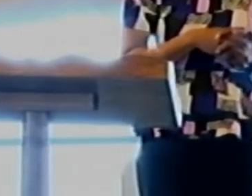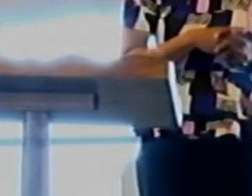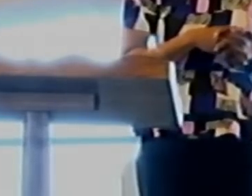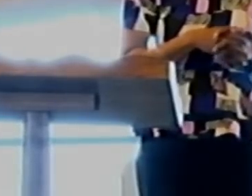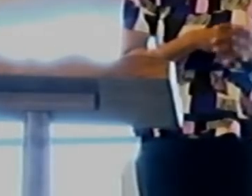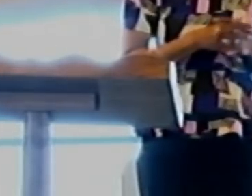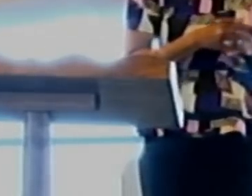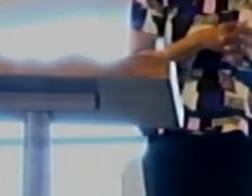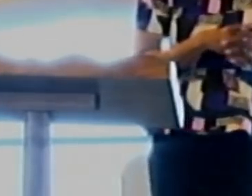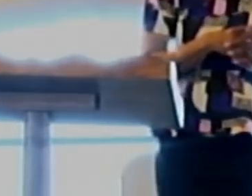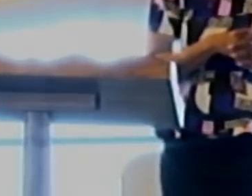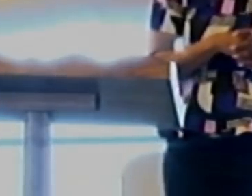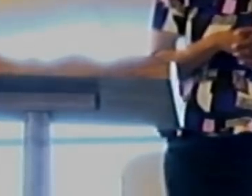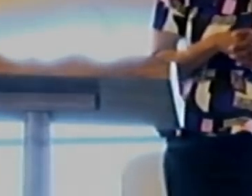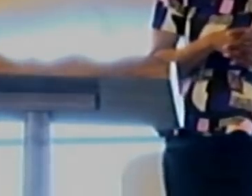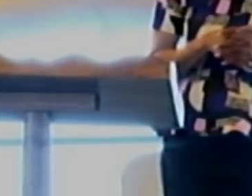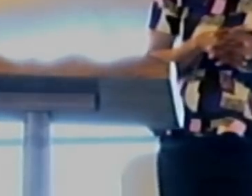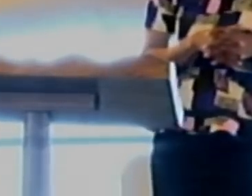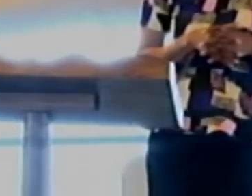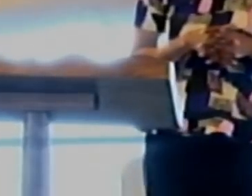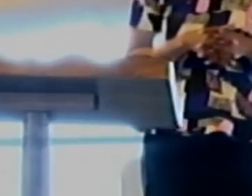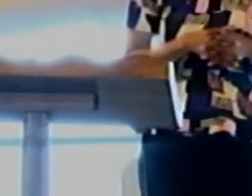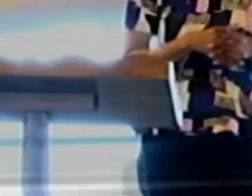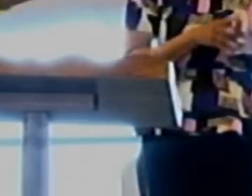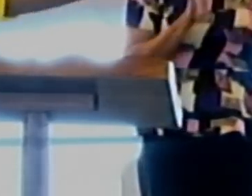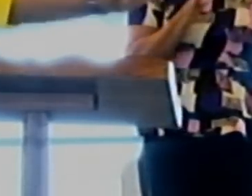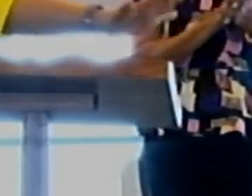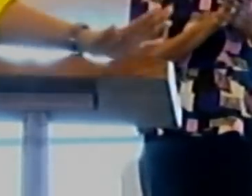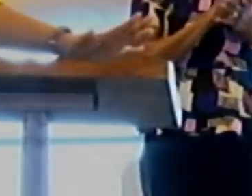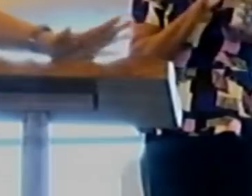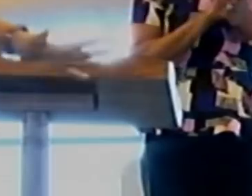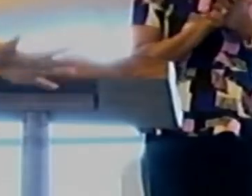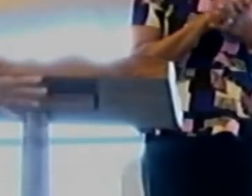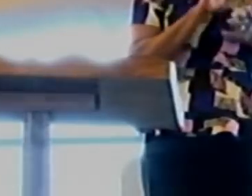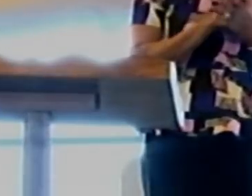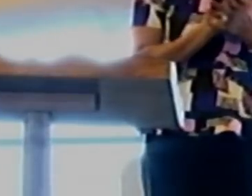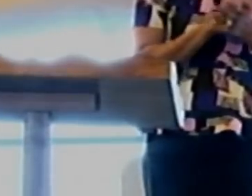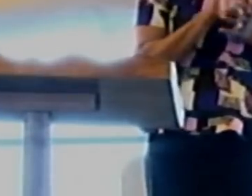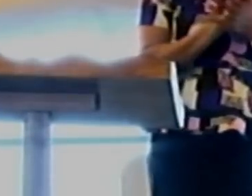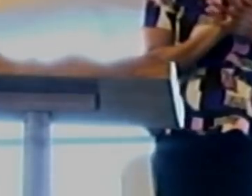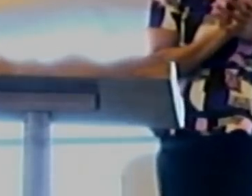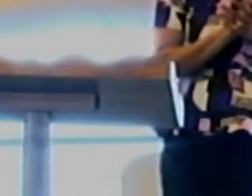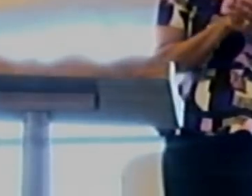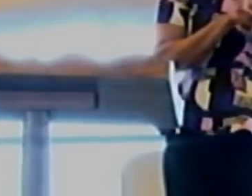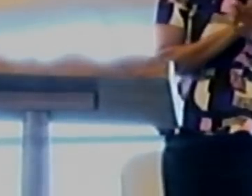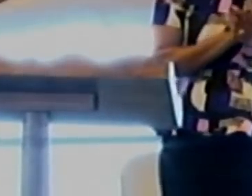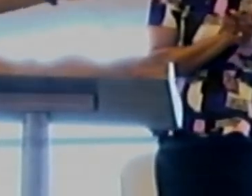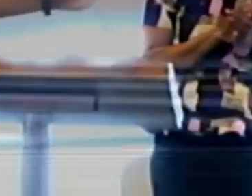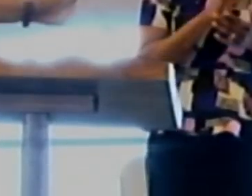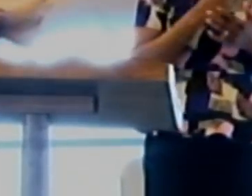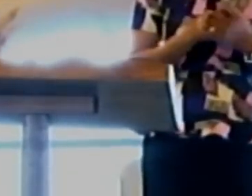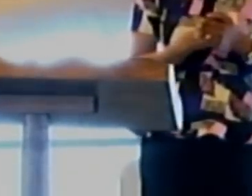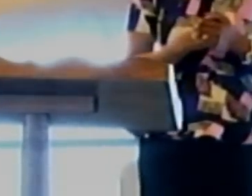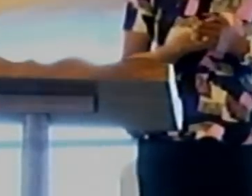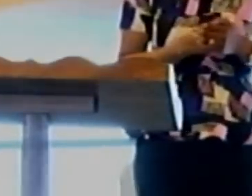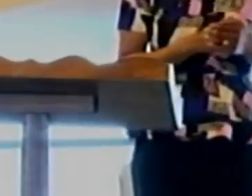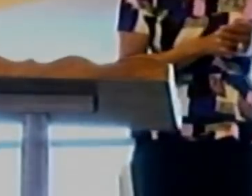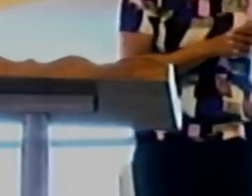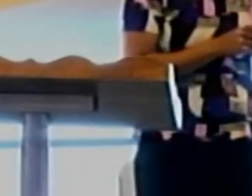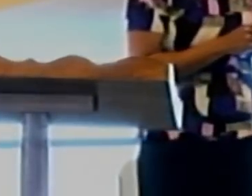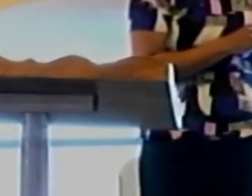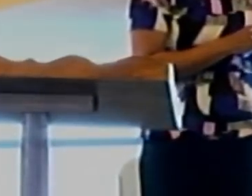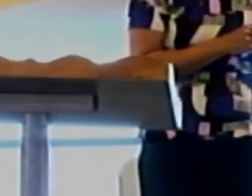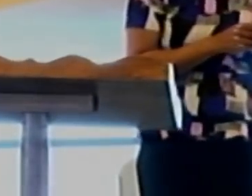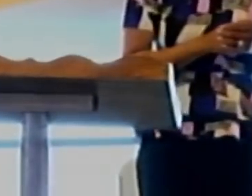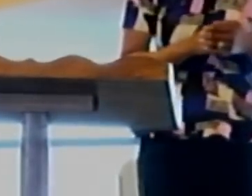be compared unto him. He's the Lord of hosts. The Bible said he's the Lion of the tribe of Judah.